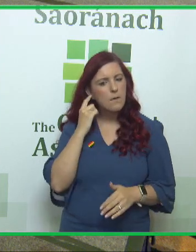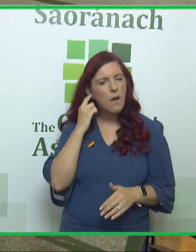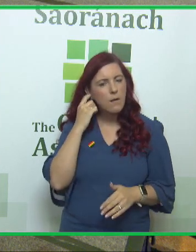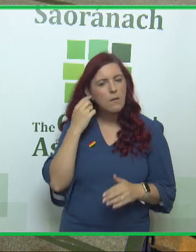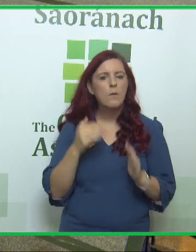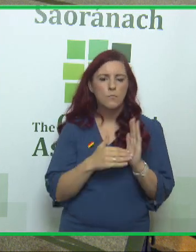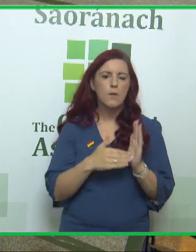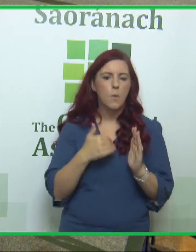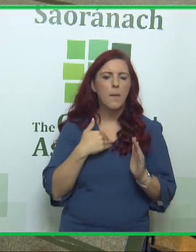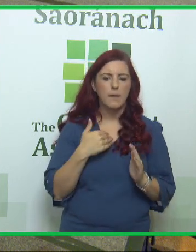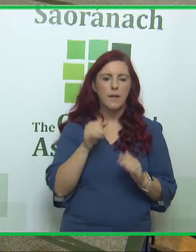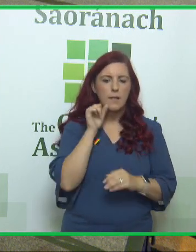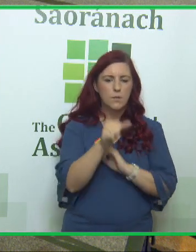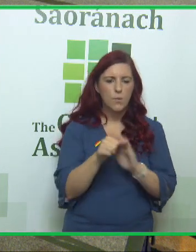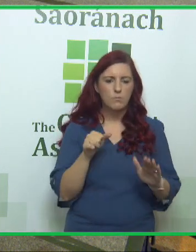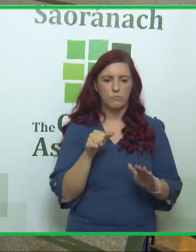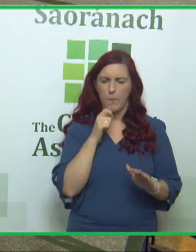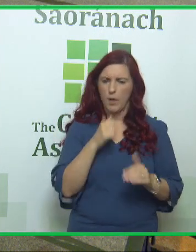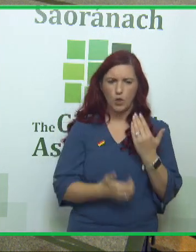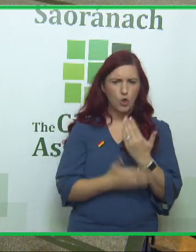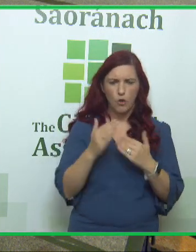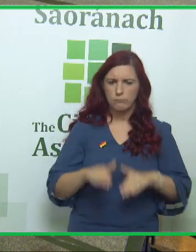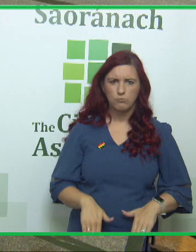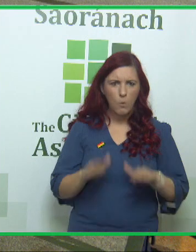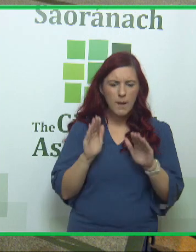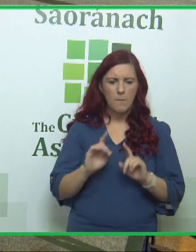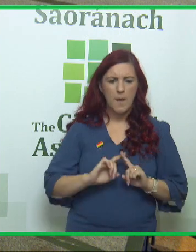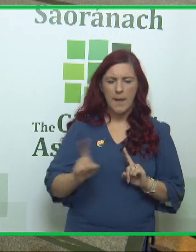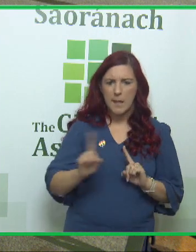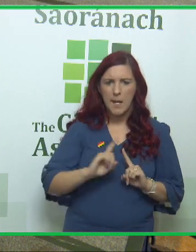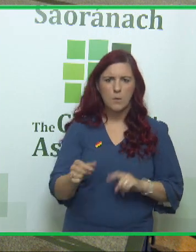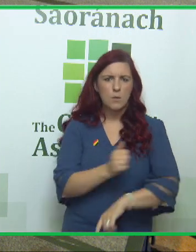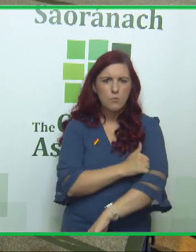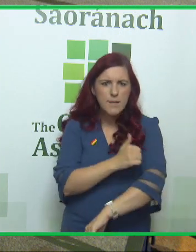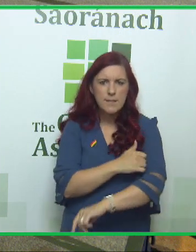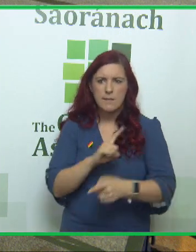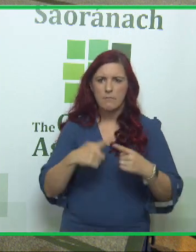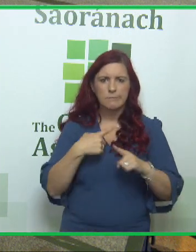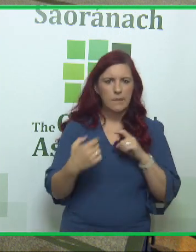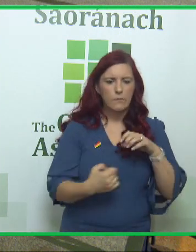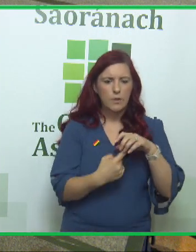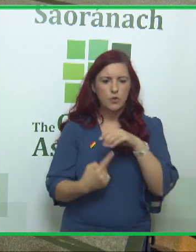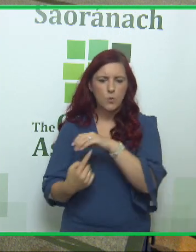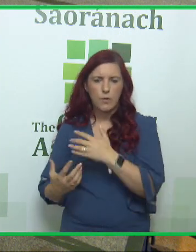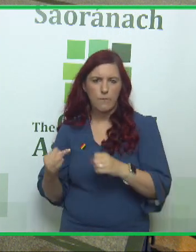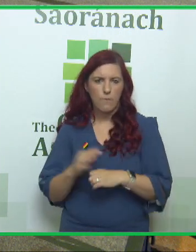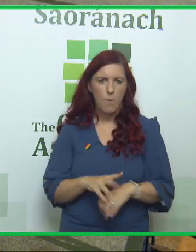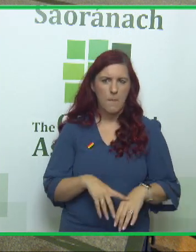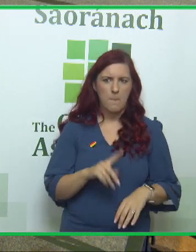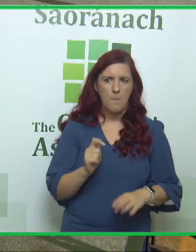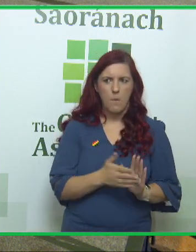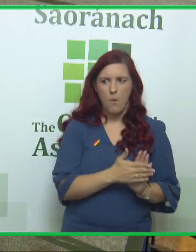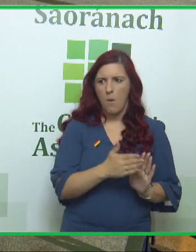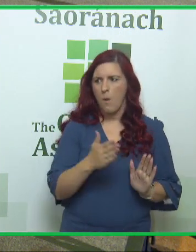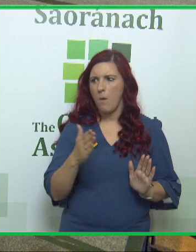been from a very young age. Would have been in and out prisons and institutions for most of my life till I was